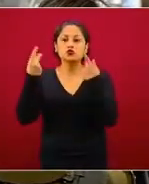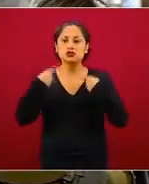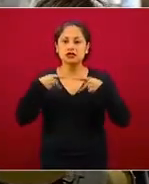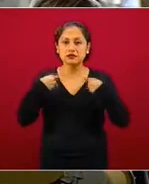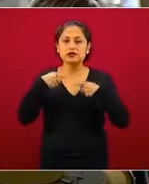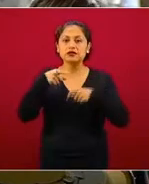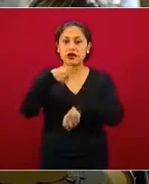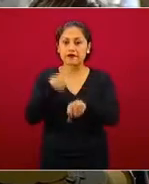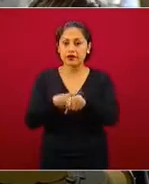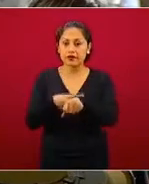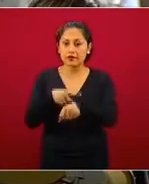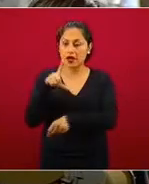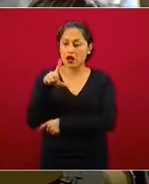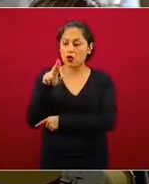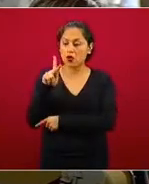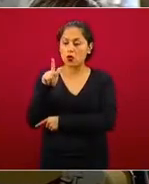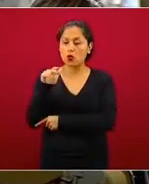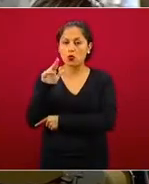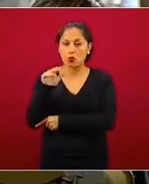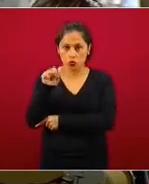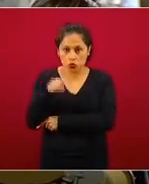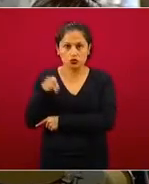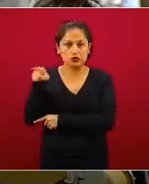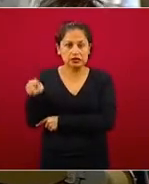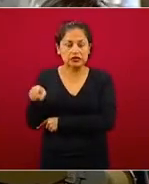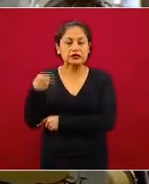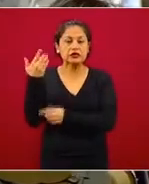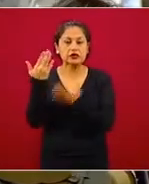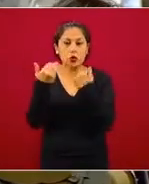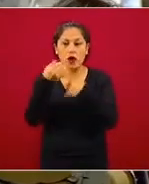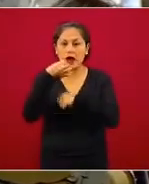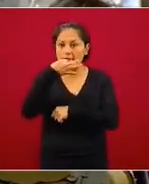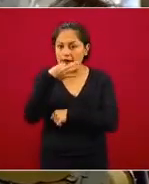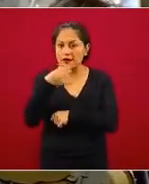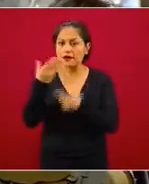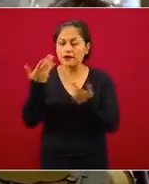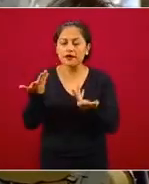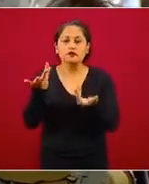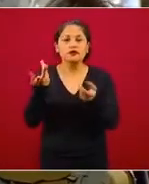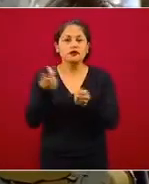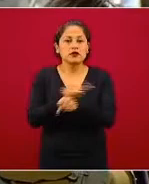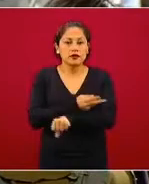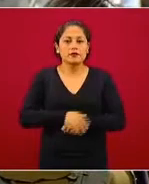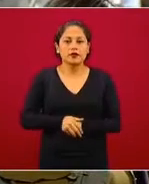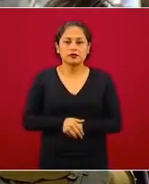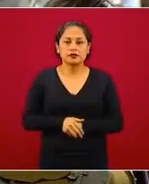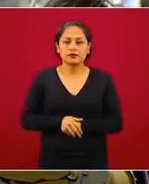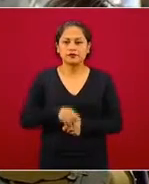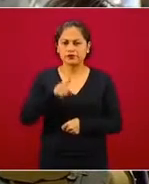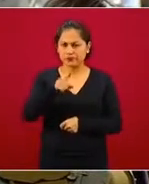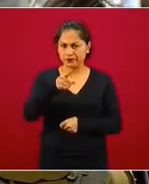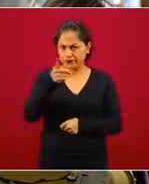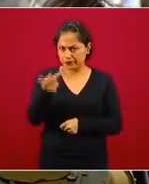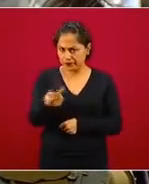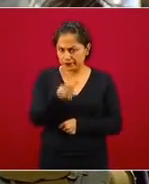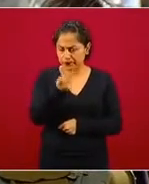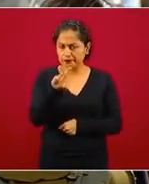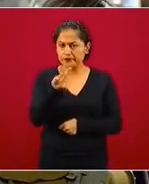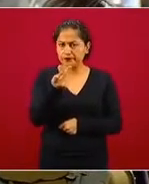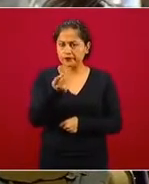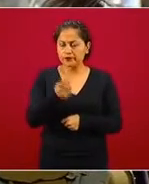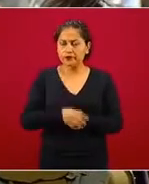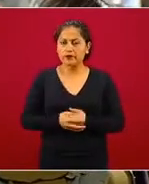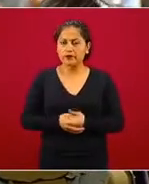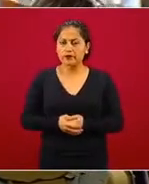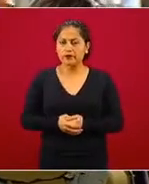lupus y a propósito de la methodological pandemia ha habido way una escasez that al you're going to respecto. deal with Y en this? este marco Because de la situación, do ¿usted you va think that también this